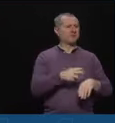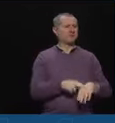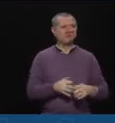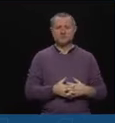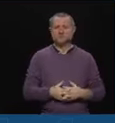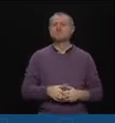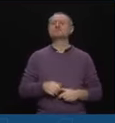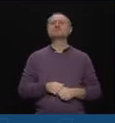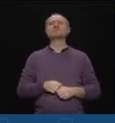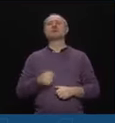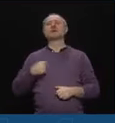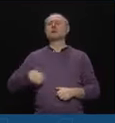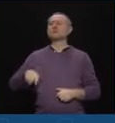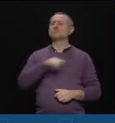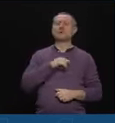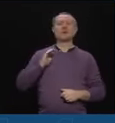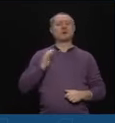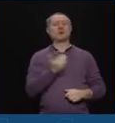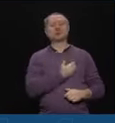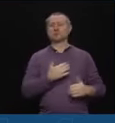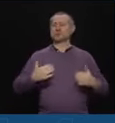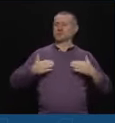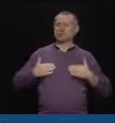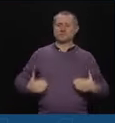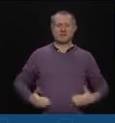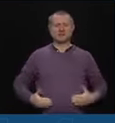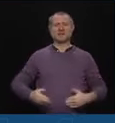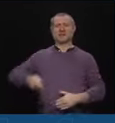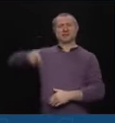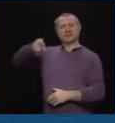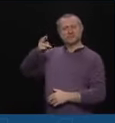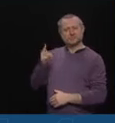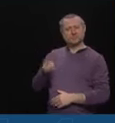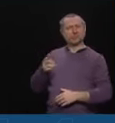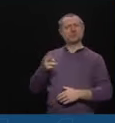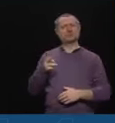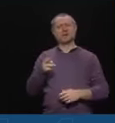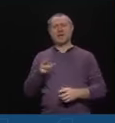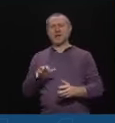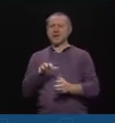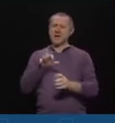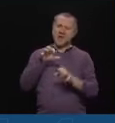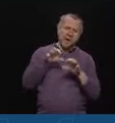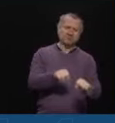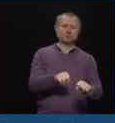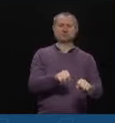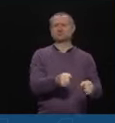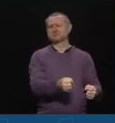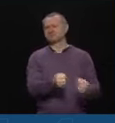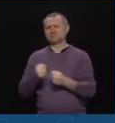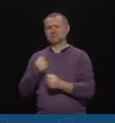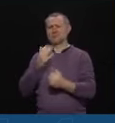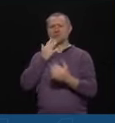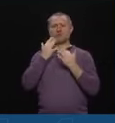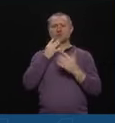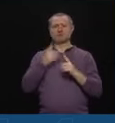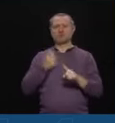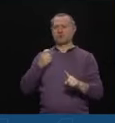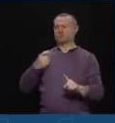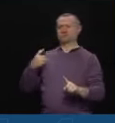human history that too captures the hidden colors of forever. Colors of colorful rainbows as 13